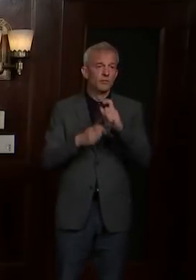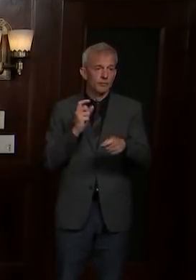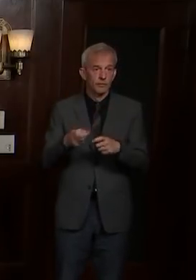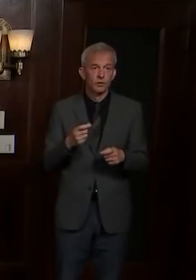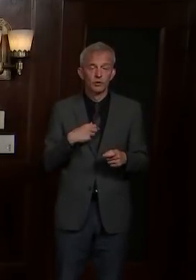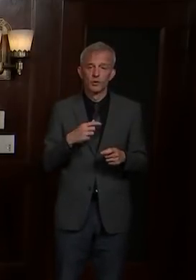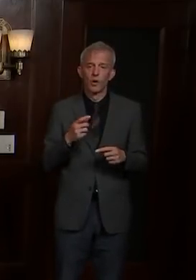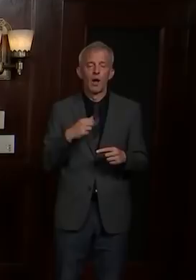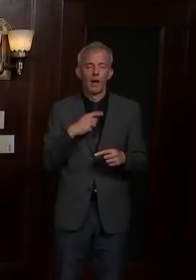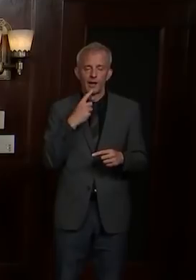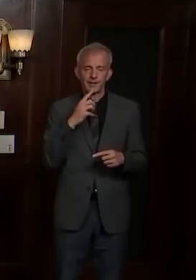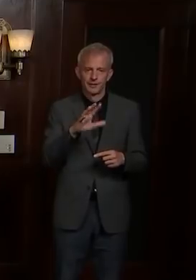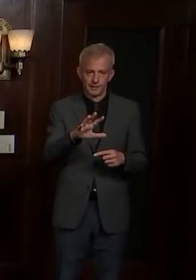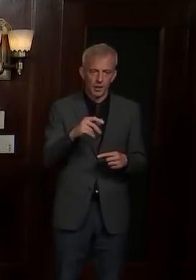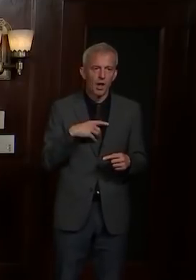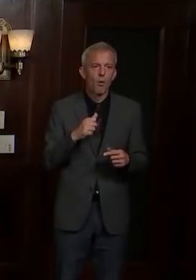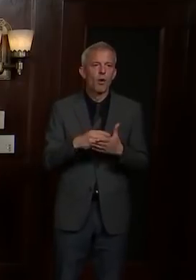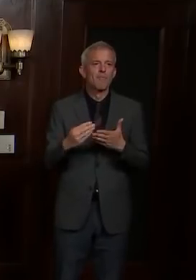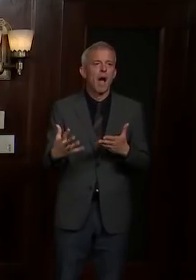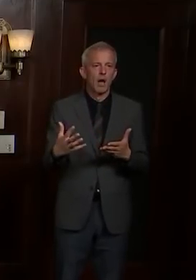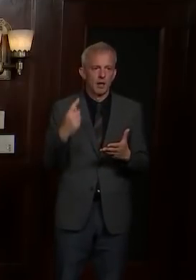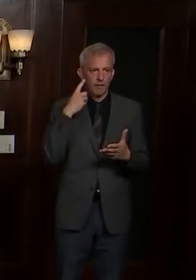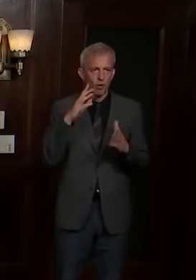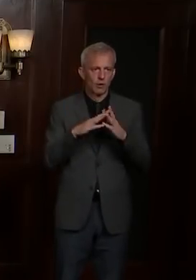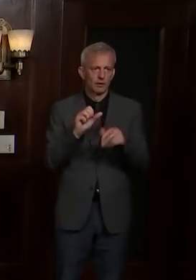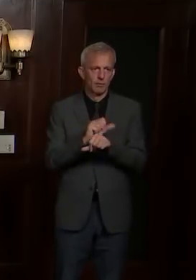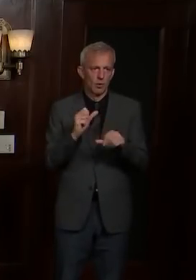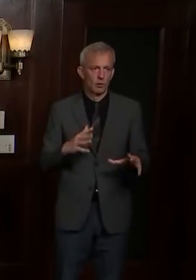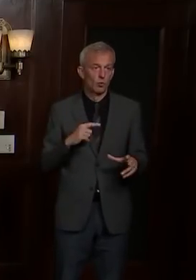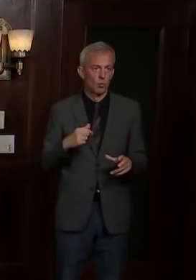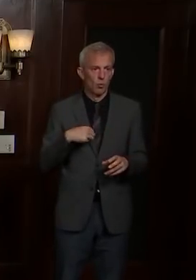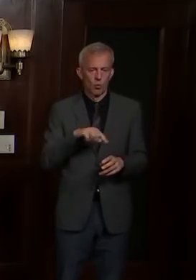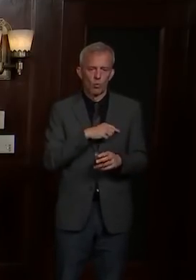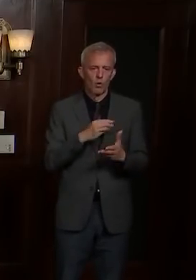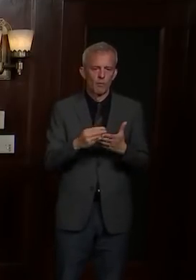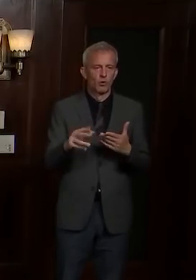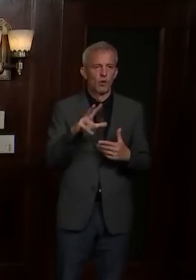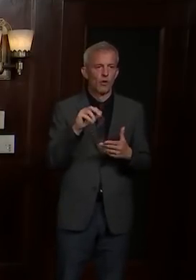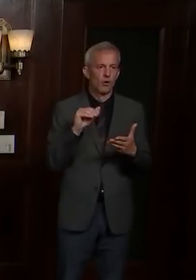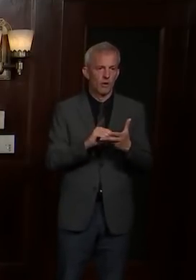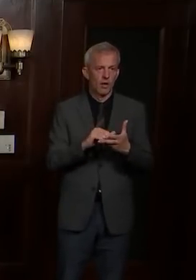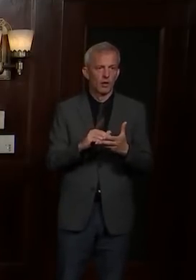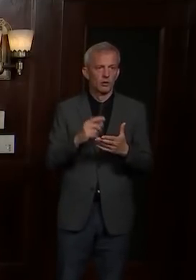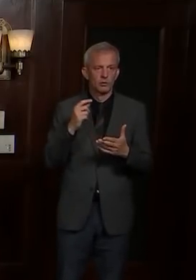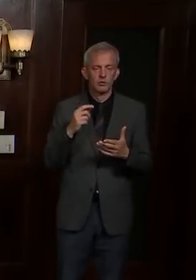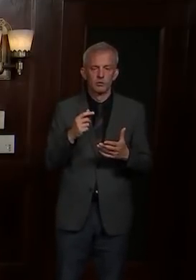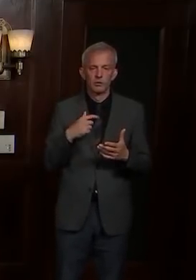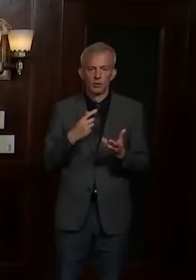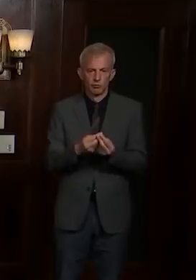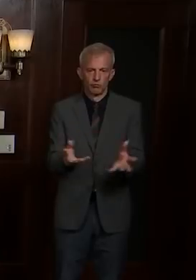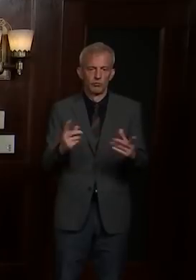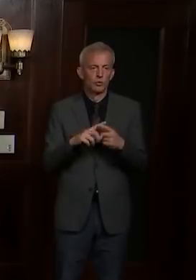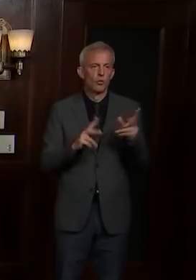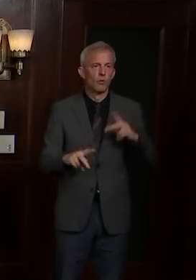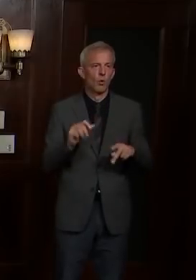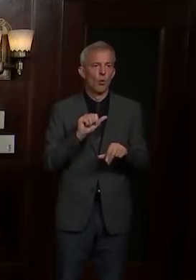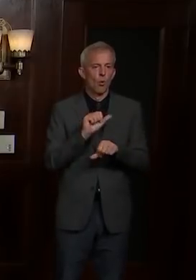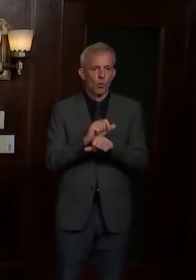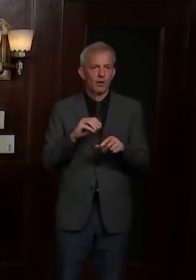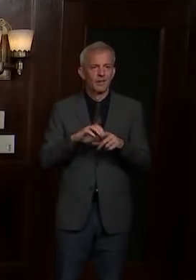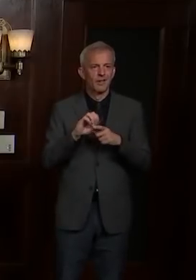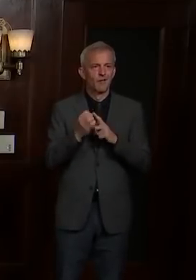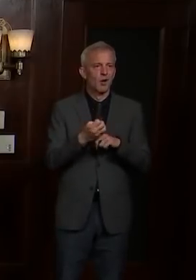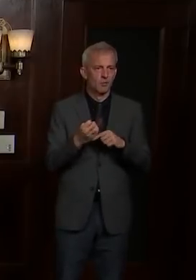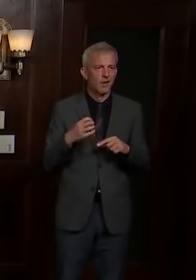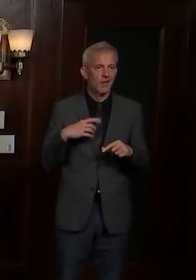want to buy them for the city employees, so we're purchasing 30,000 of those that we'll also share with people who are working in settings that need them, as